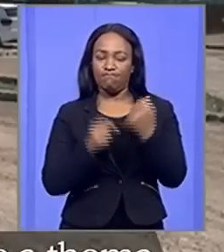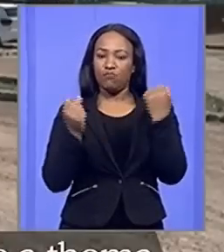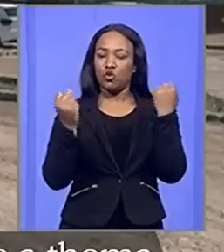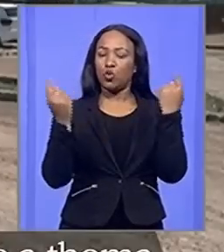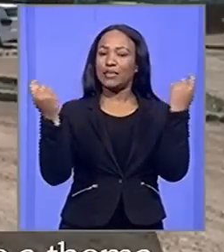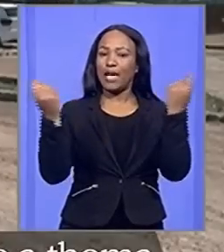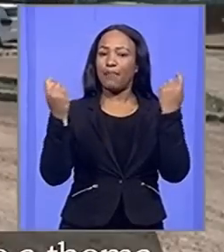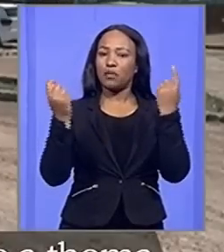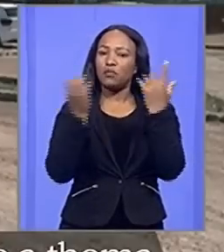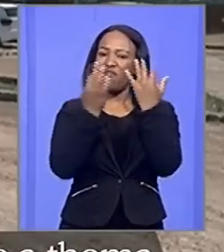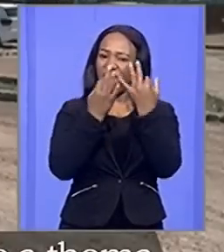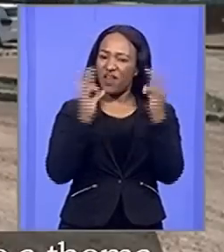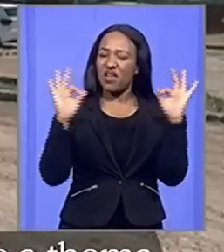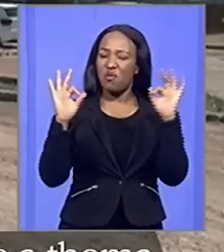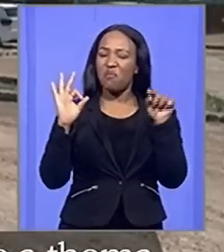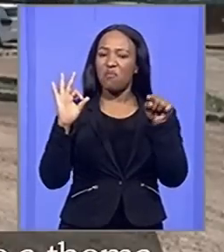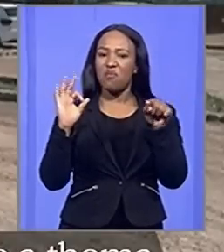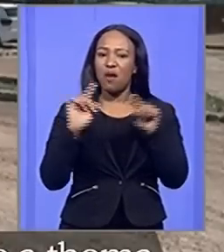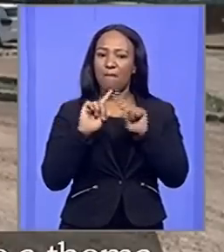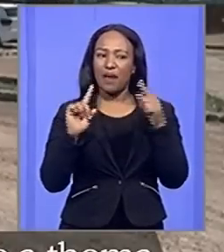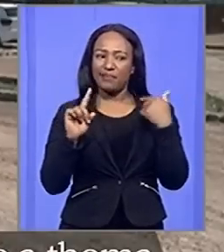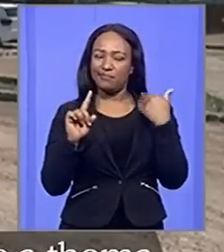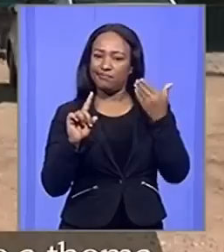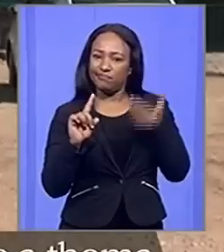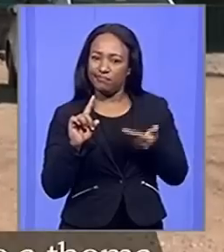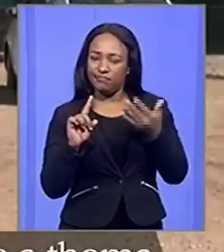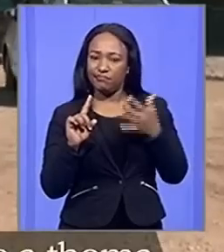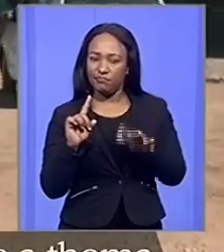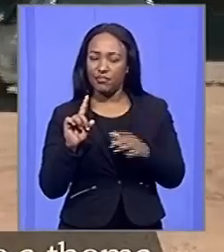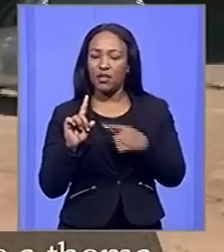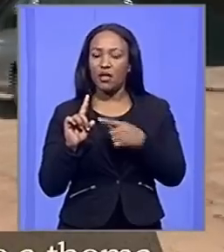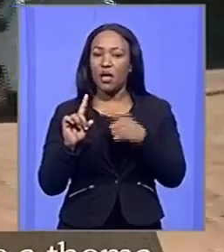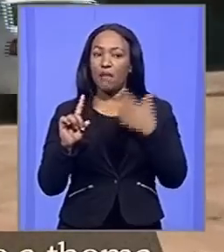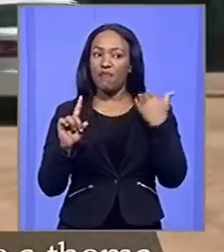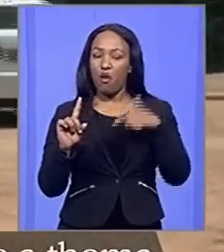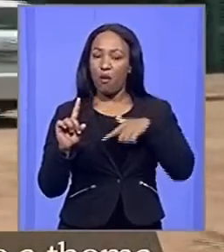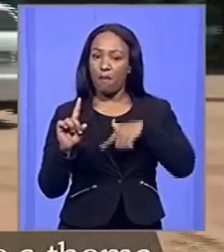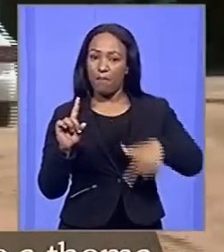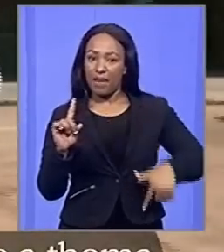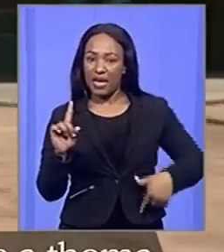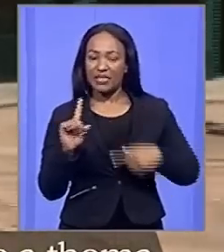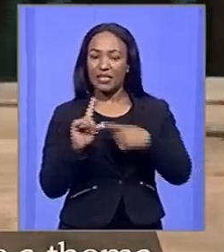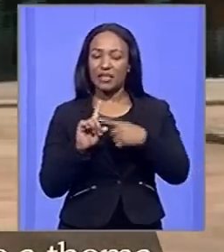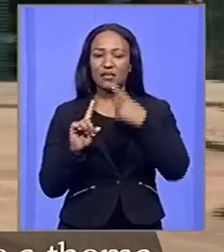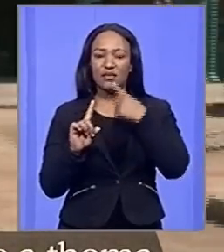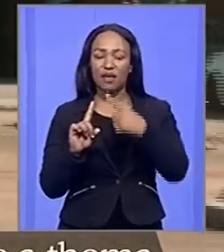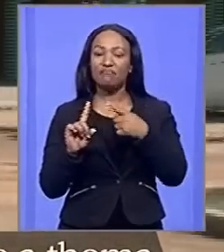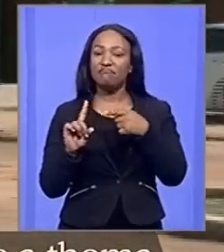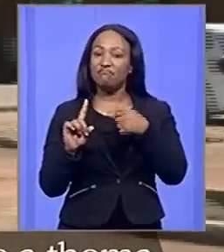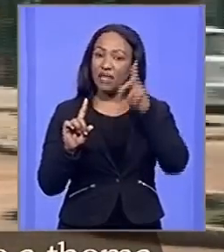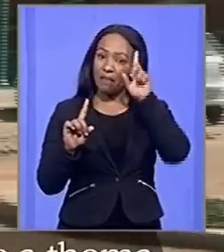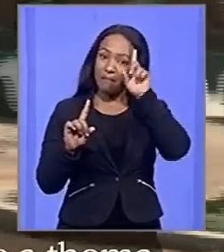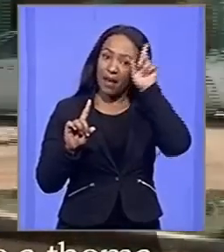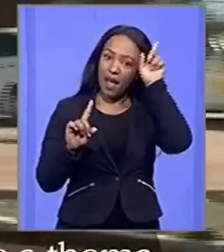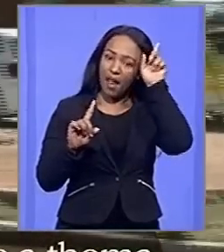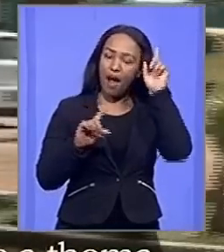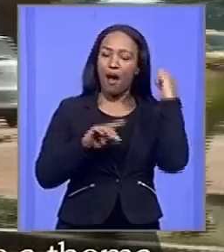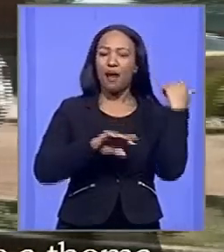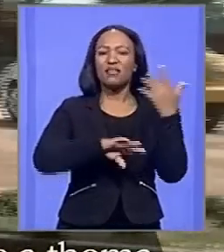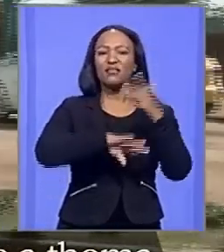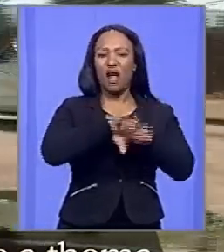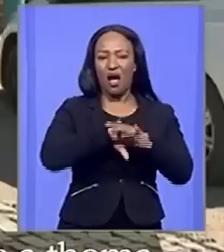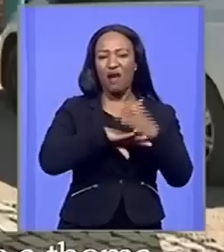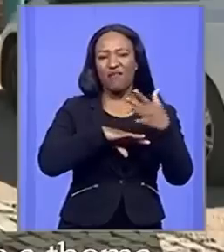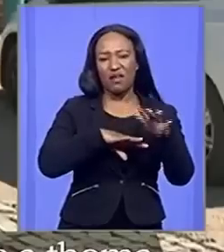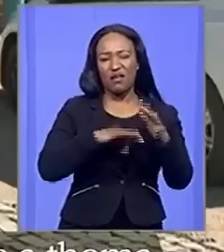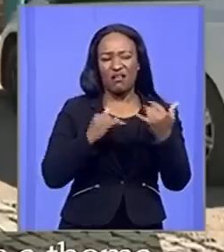ba tshotseng karolo mo go tlhopheng mololakgololosego yono jaaka go nna presidente ba re bošwa jwa ga Mandela bo a nyelela.